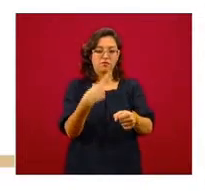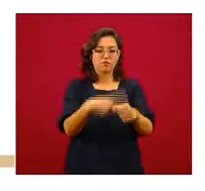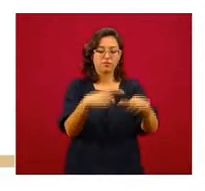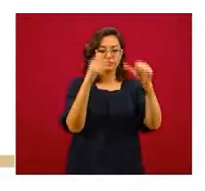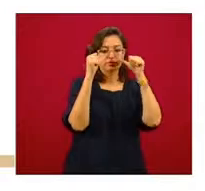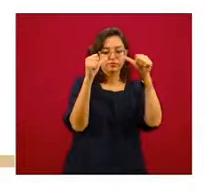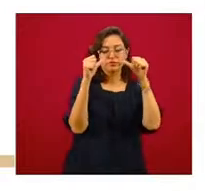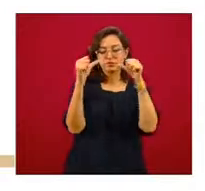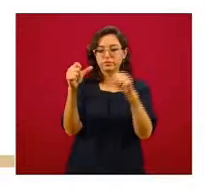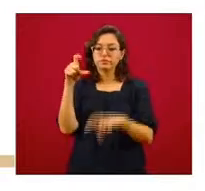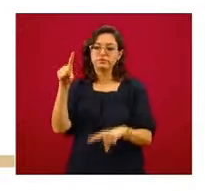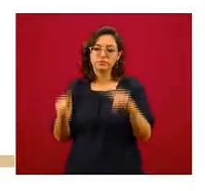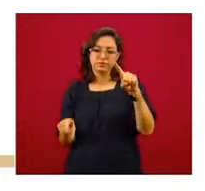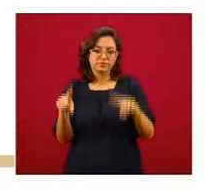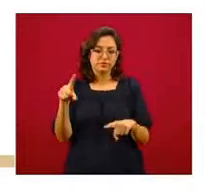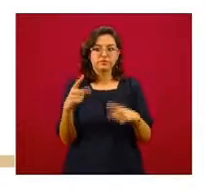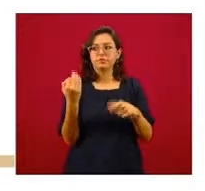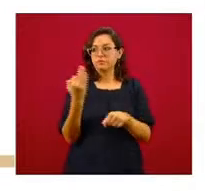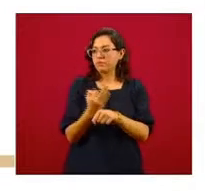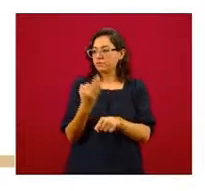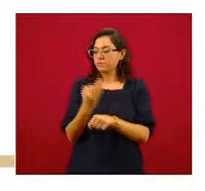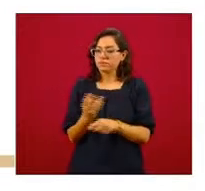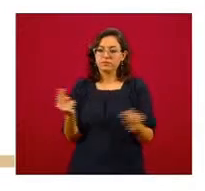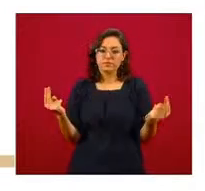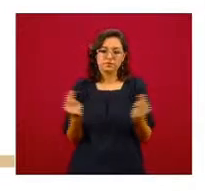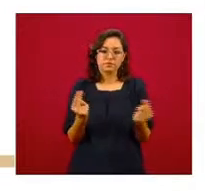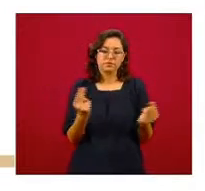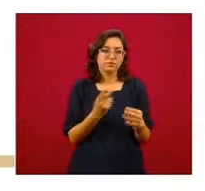1 based upon the